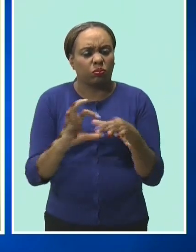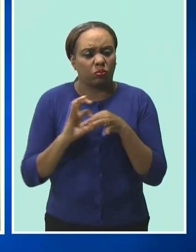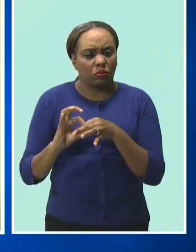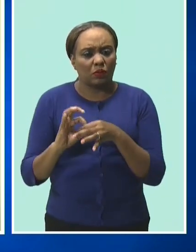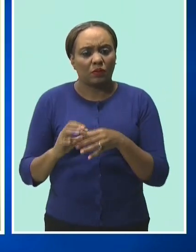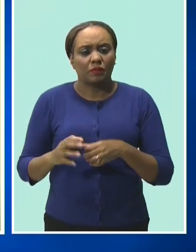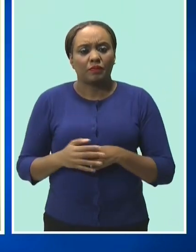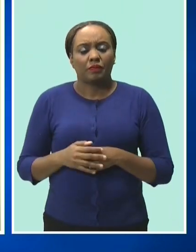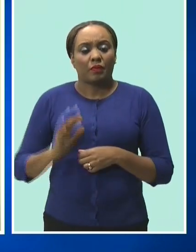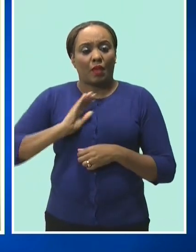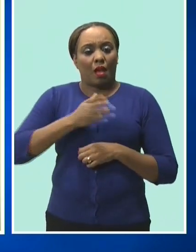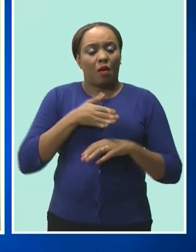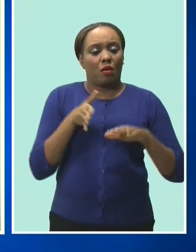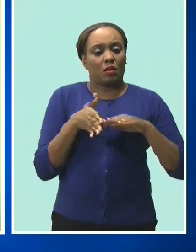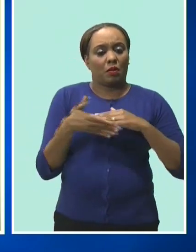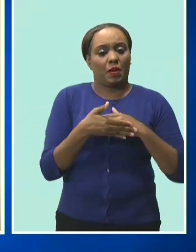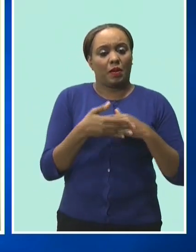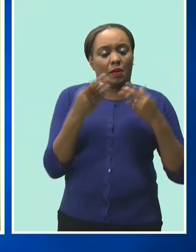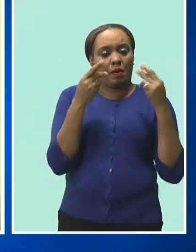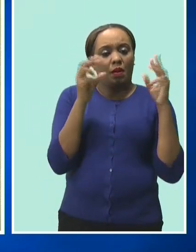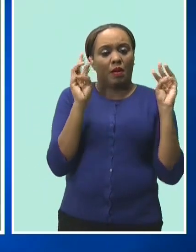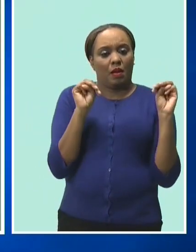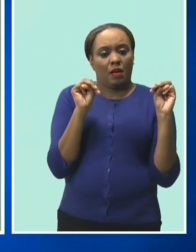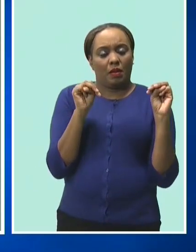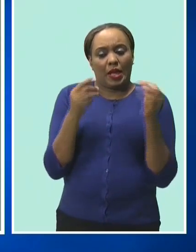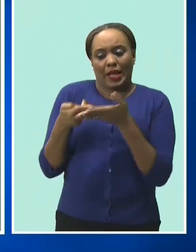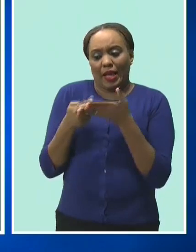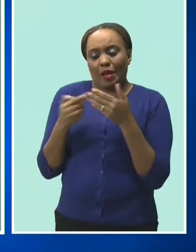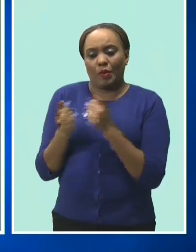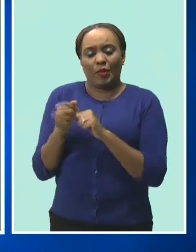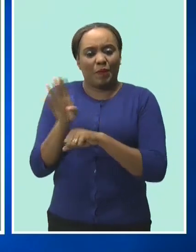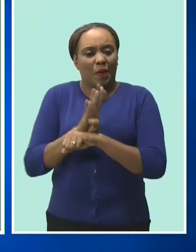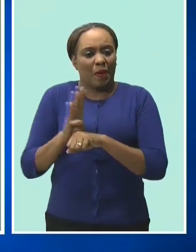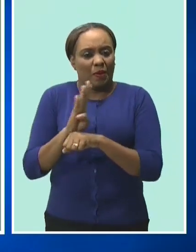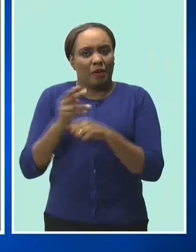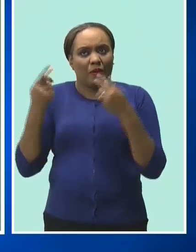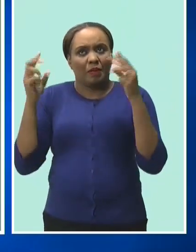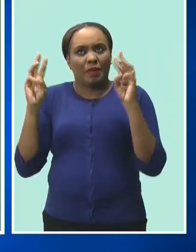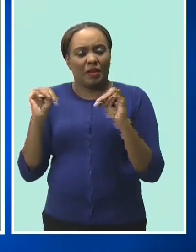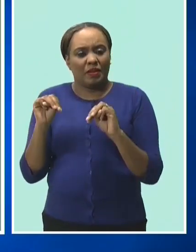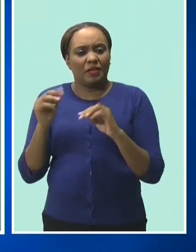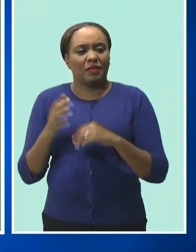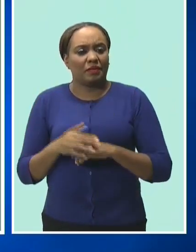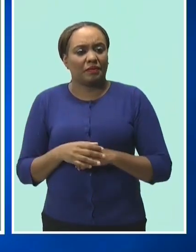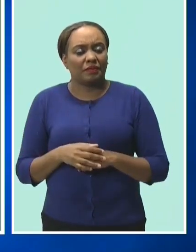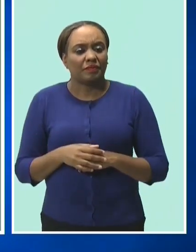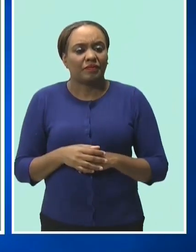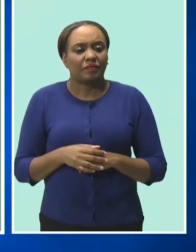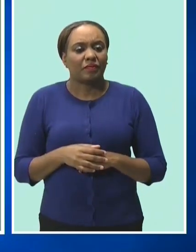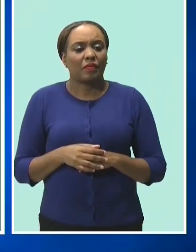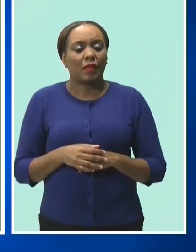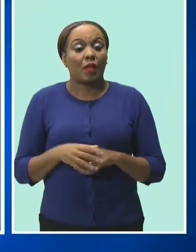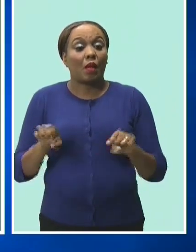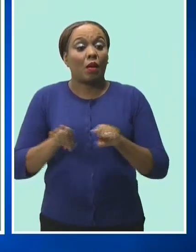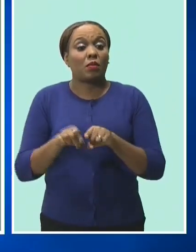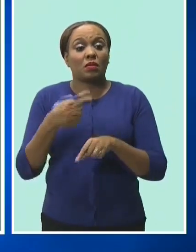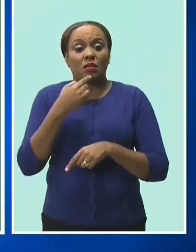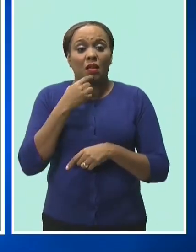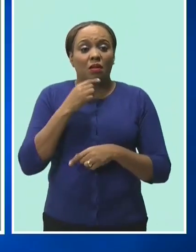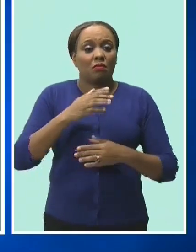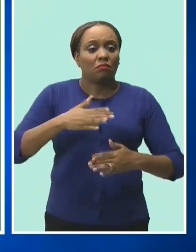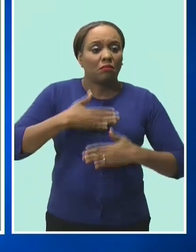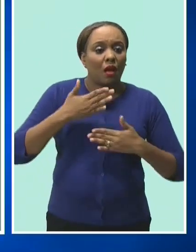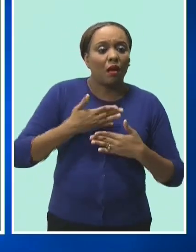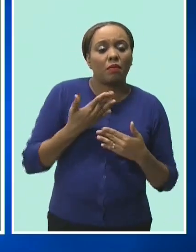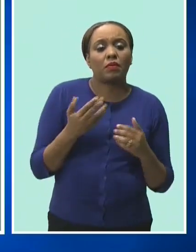and had apologized before I even landed in Barbados. And the foreign minister said she was happy with the issues dealt and